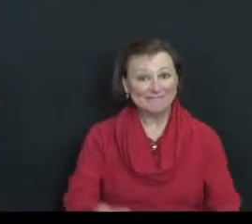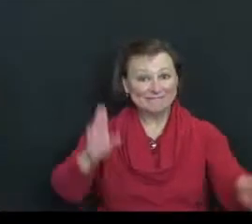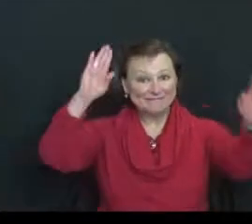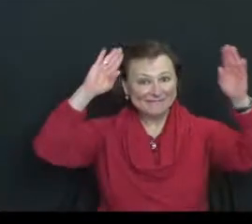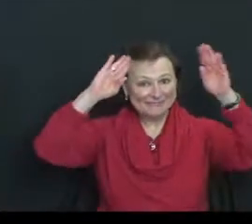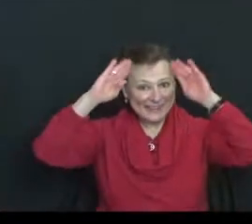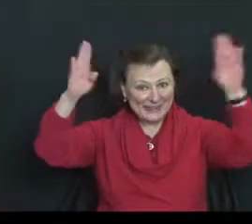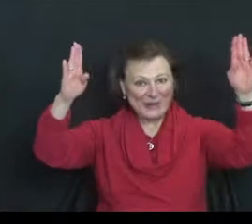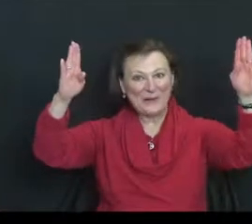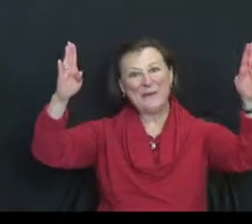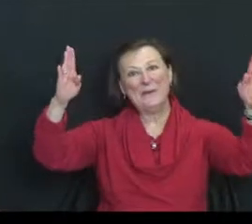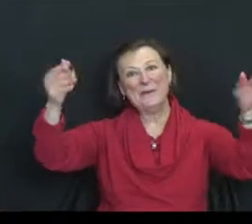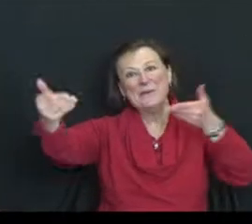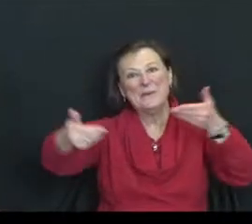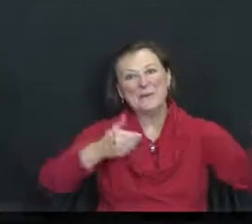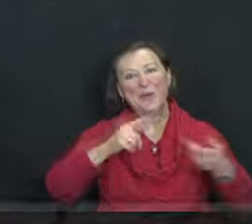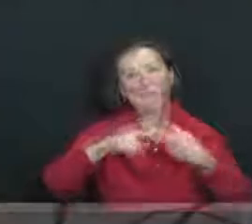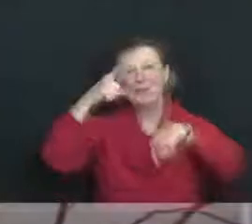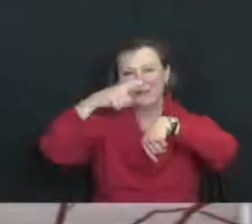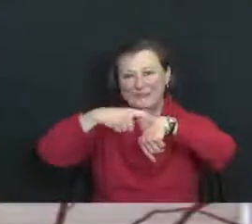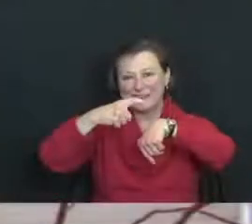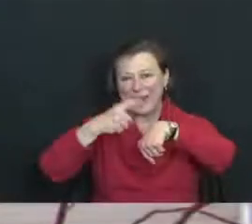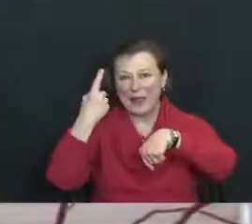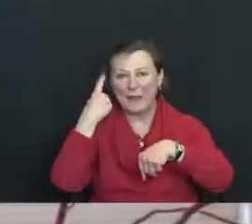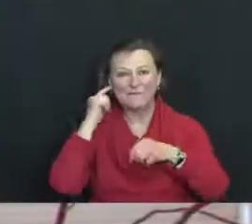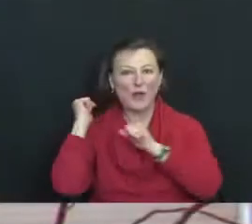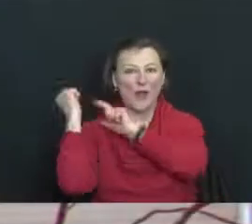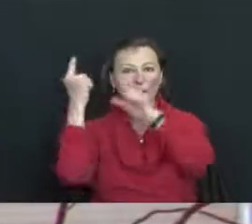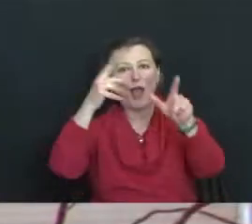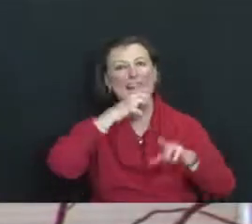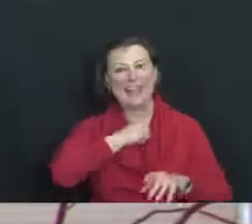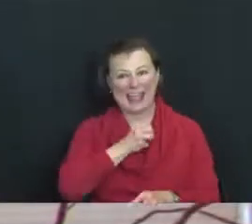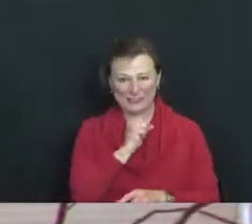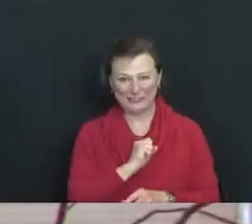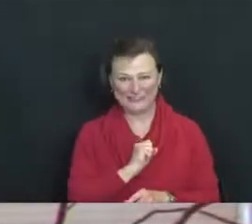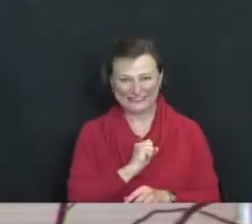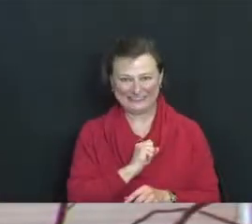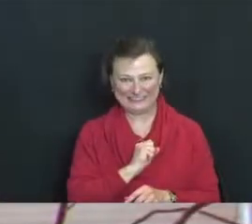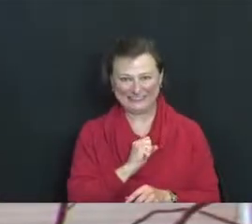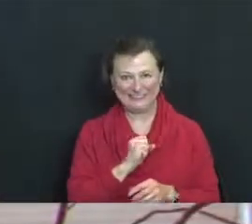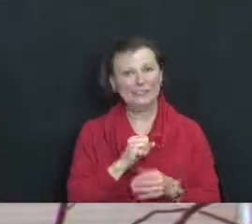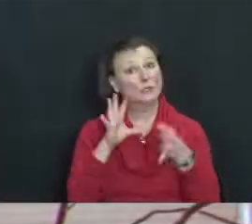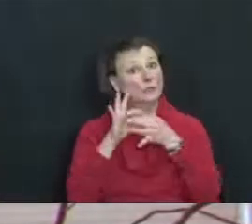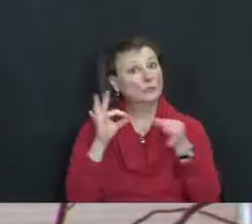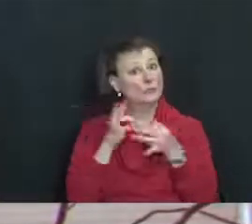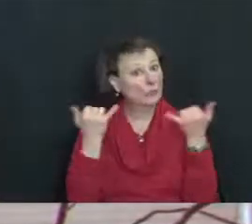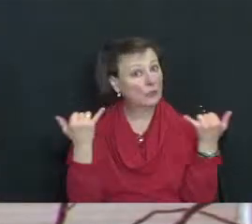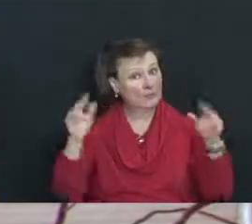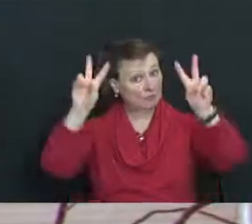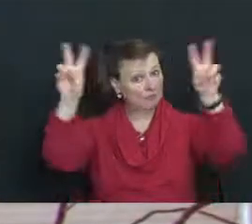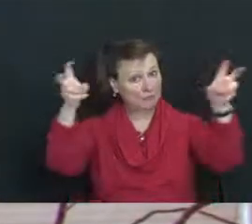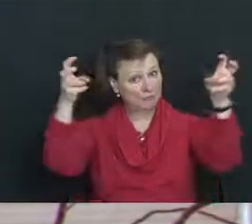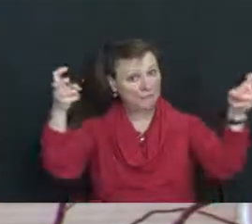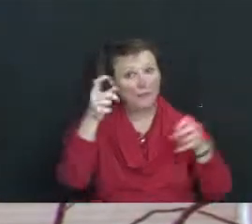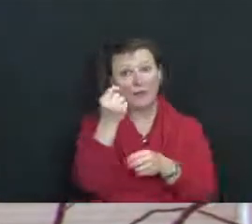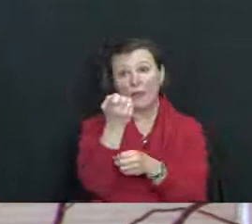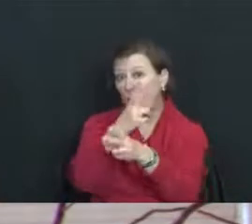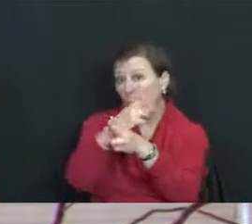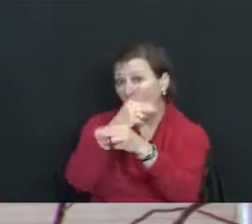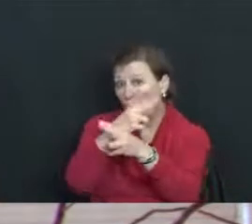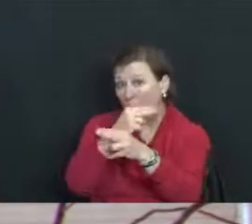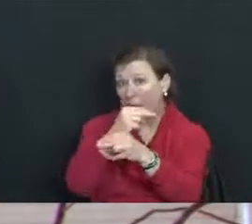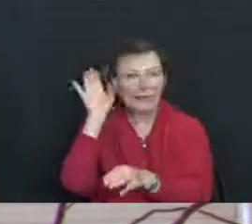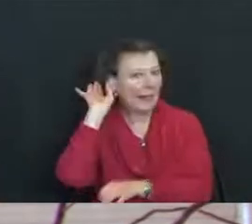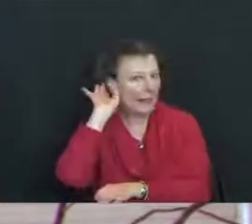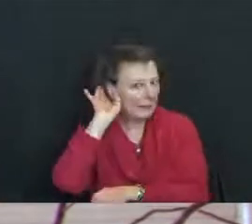Hello and welcome to the Time for All Ages portion of the service. The story I'm going to tell you today is called The Rabbit